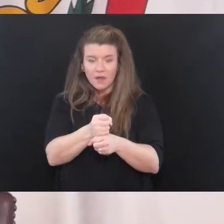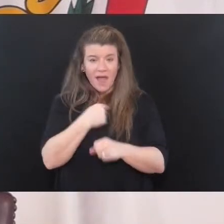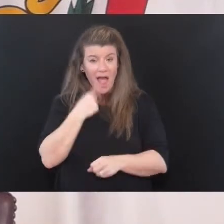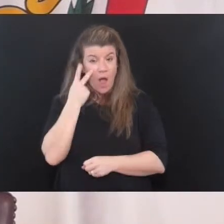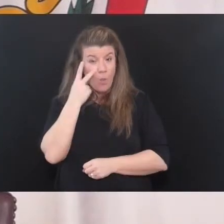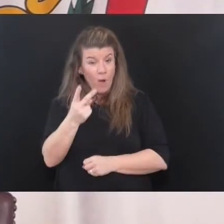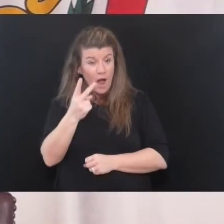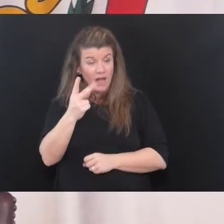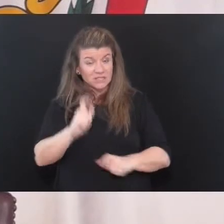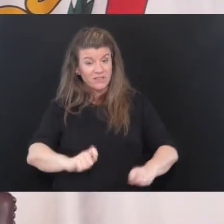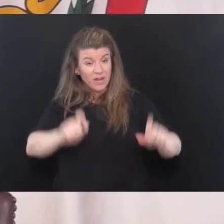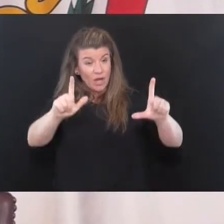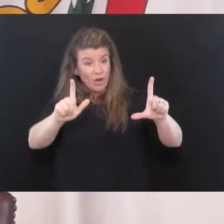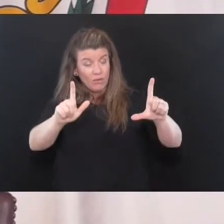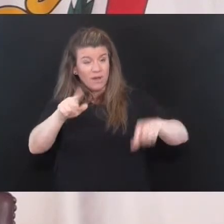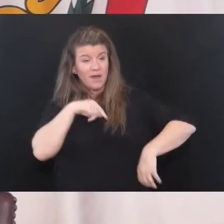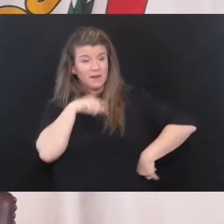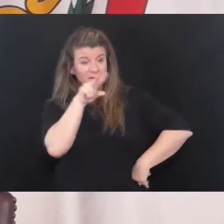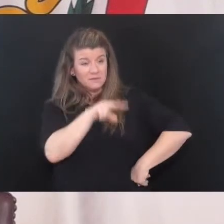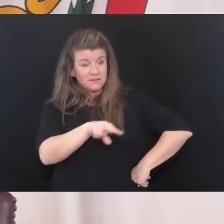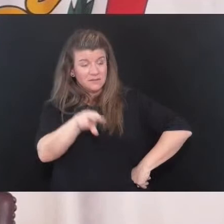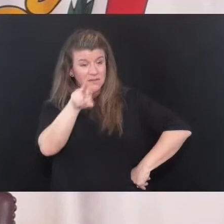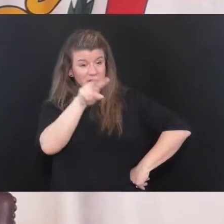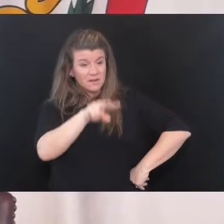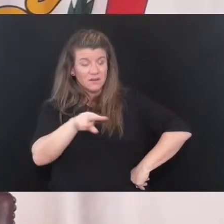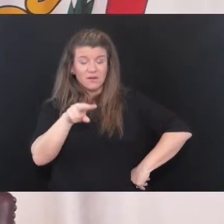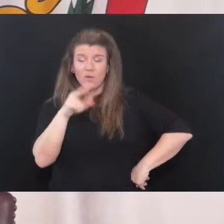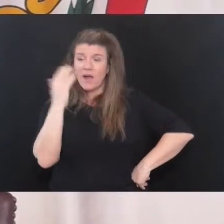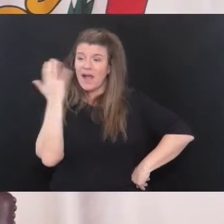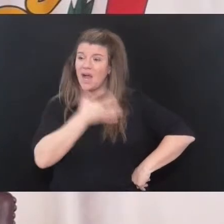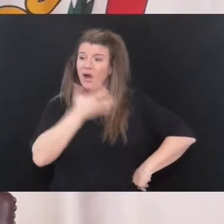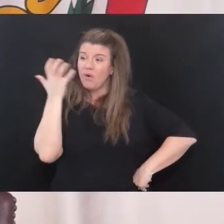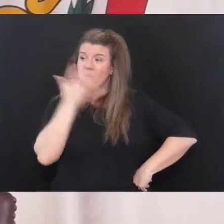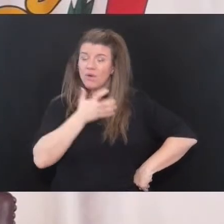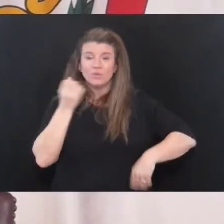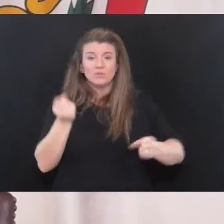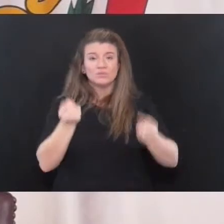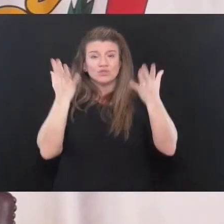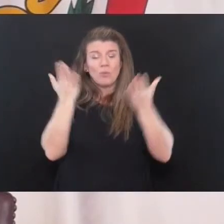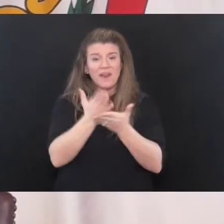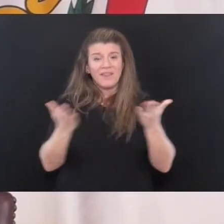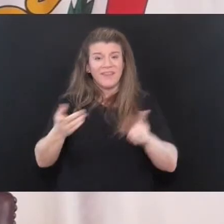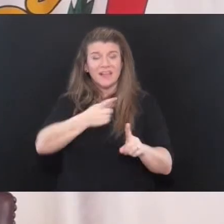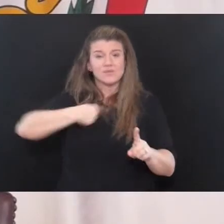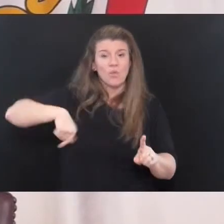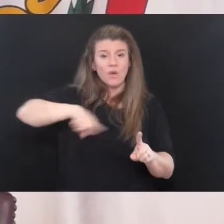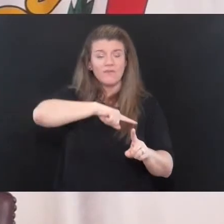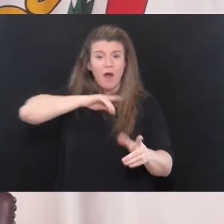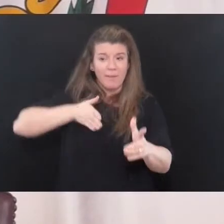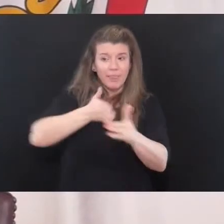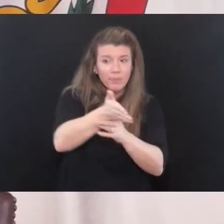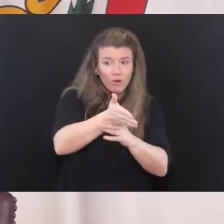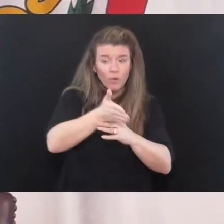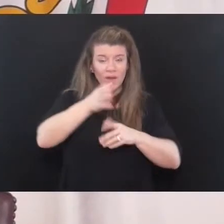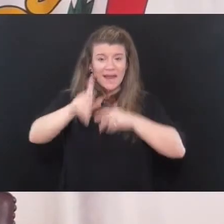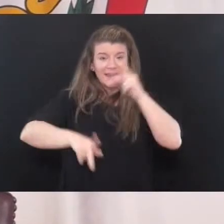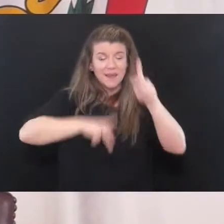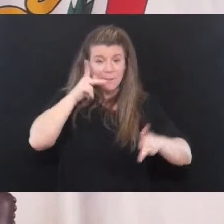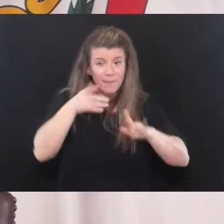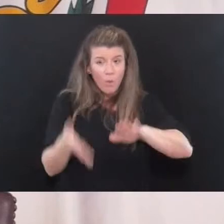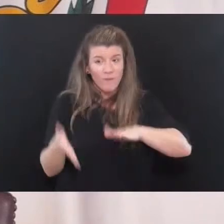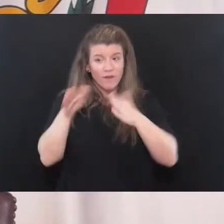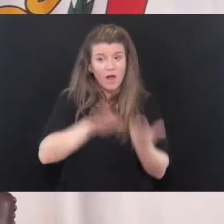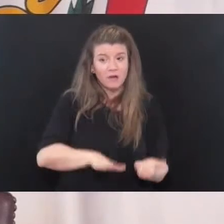thought, gracious goodness, all the things we've all been through and all the people that we've lost along